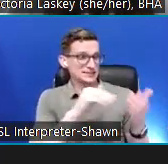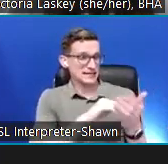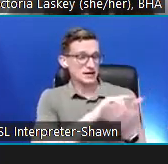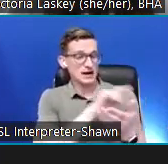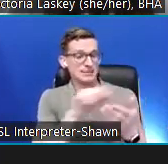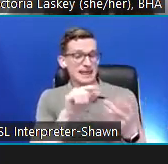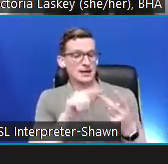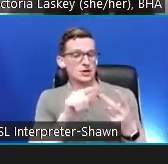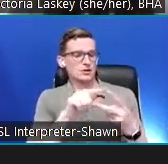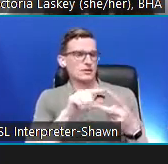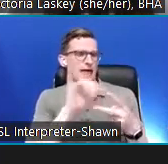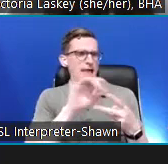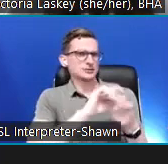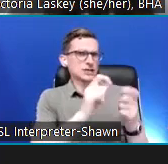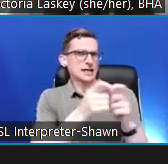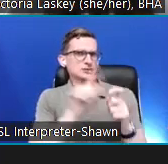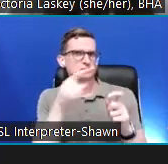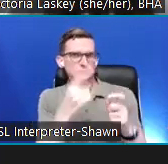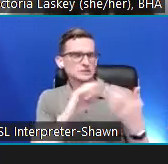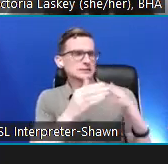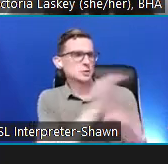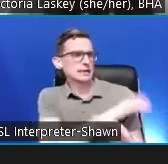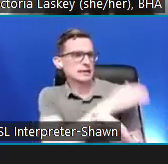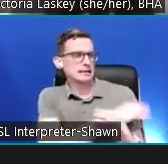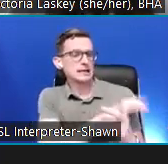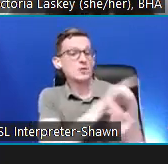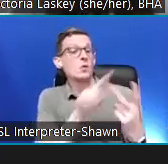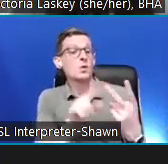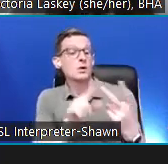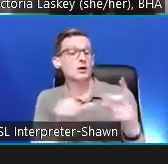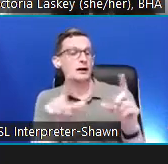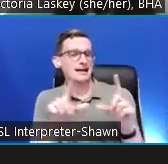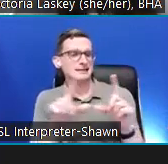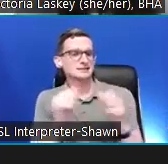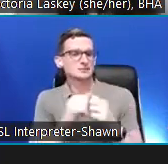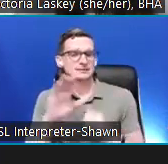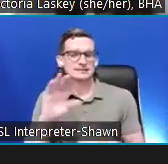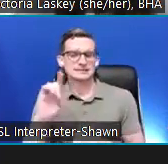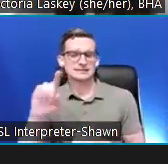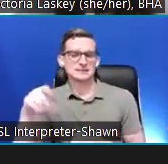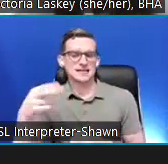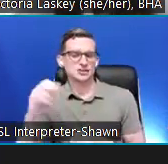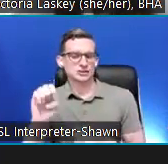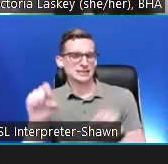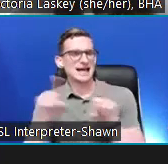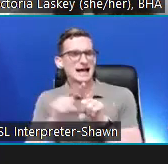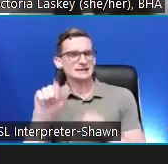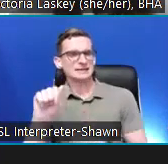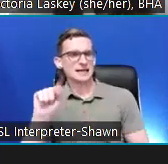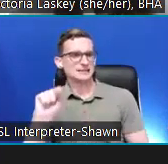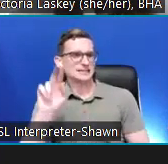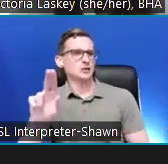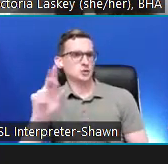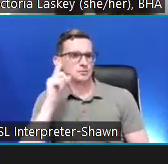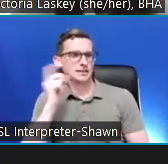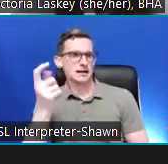clinic, or licensed with CDPHE as an ATU, as those were two existing license types.